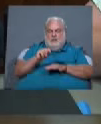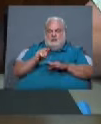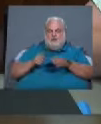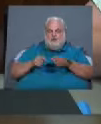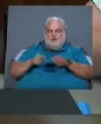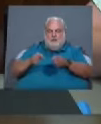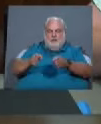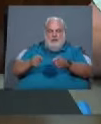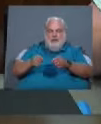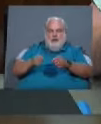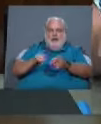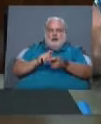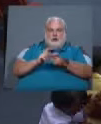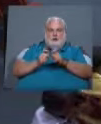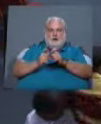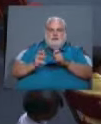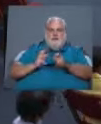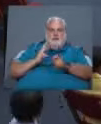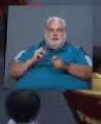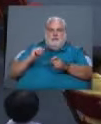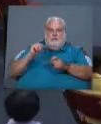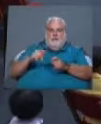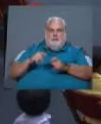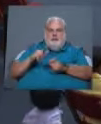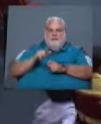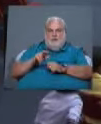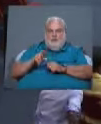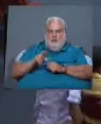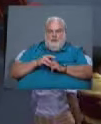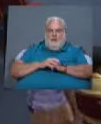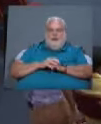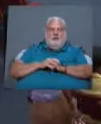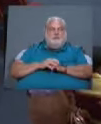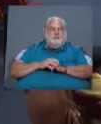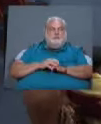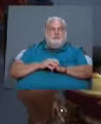of Little Rock, Arkansas, and for other purposes.